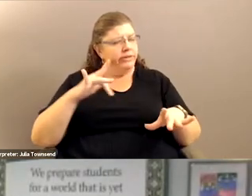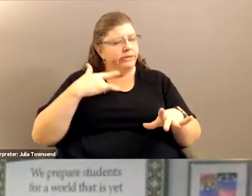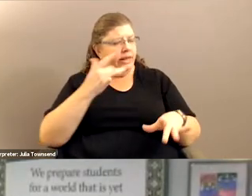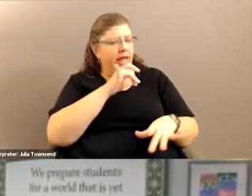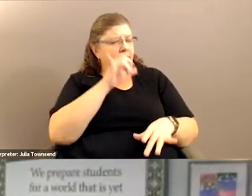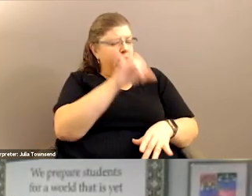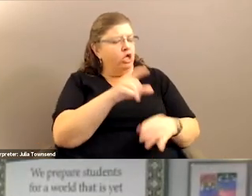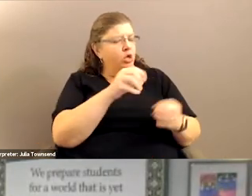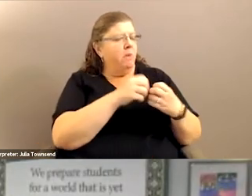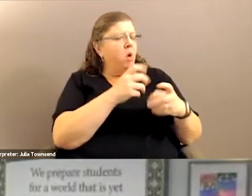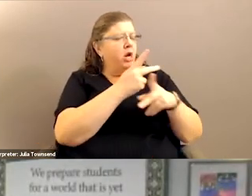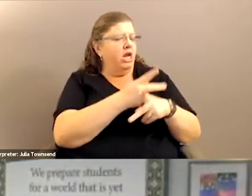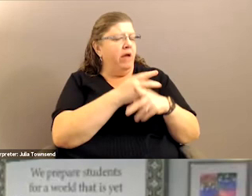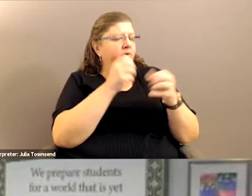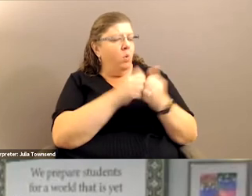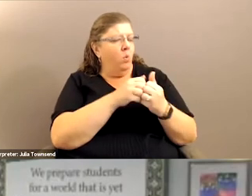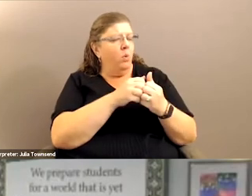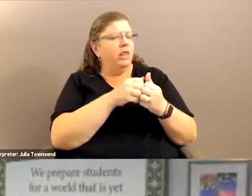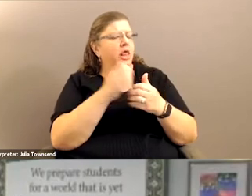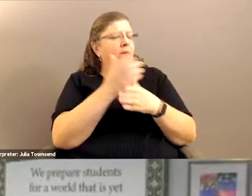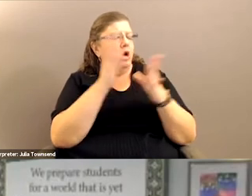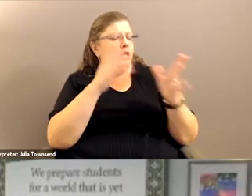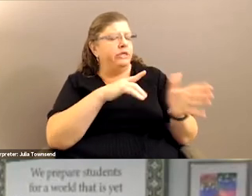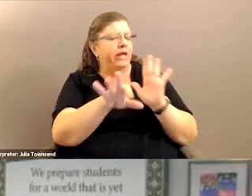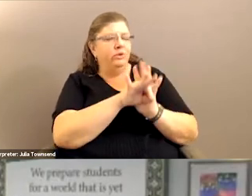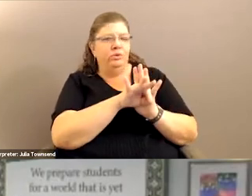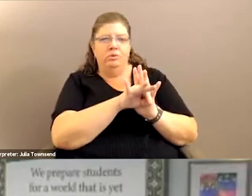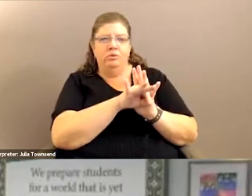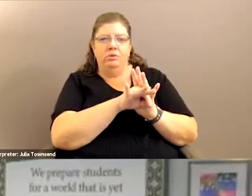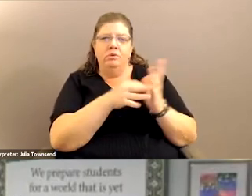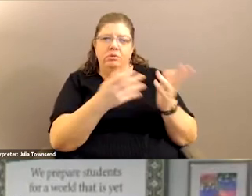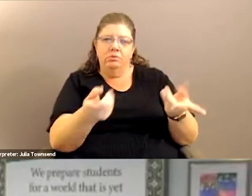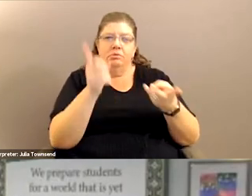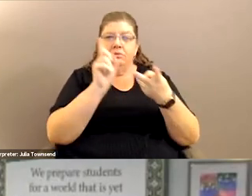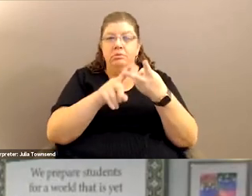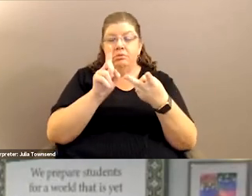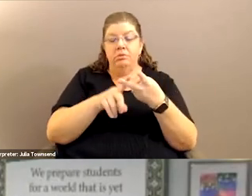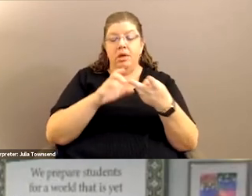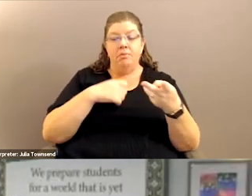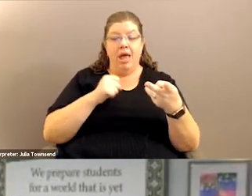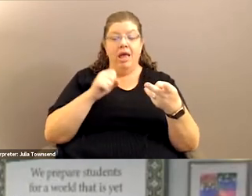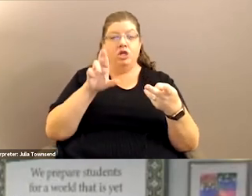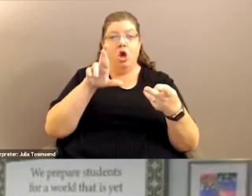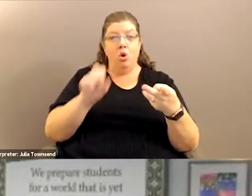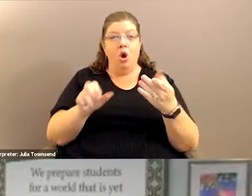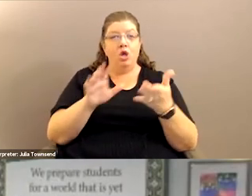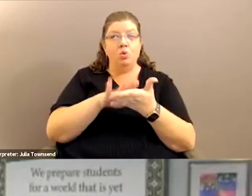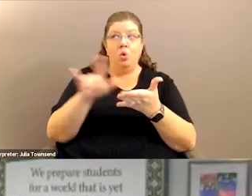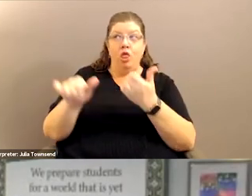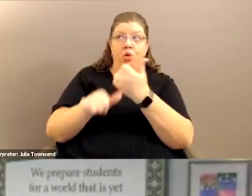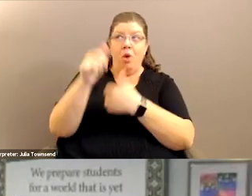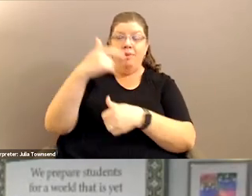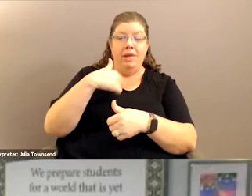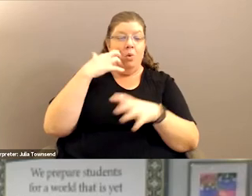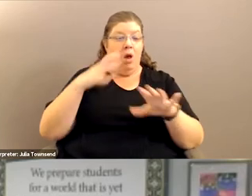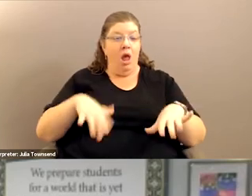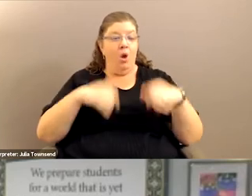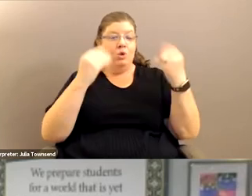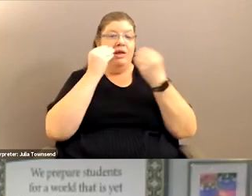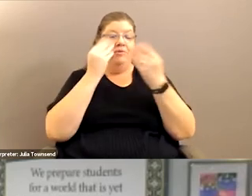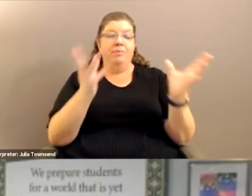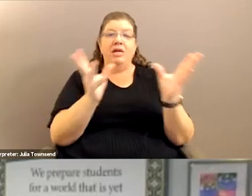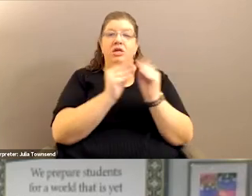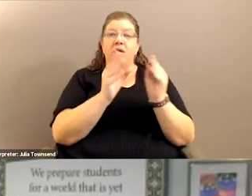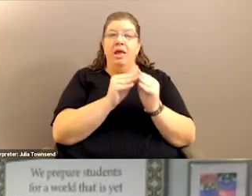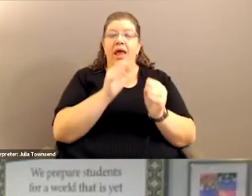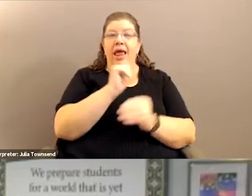i should be more careful with the partners that i choose number two my sro at school threatened me for hosting an information session